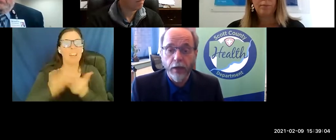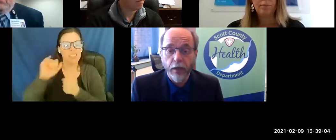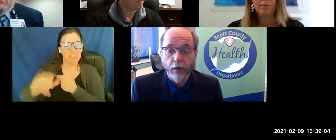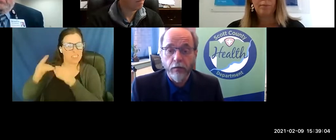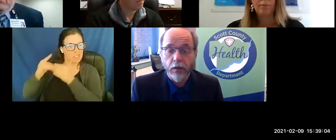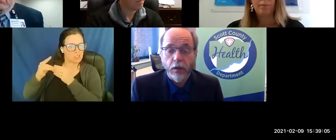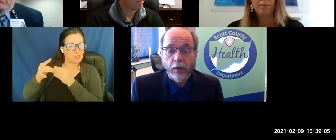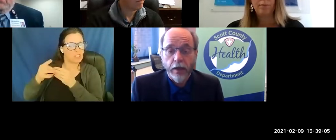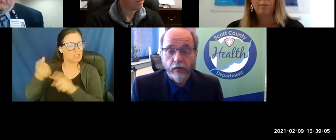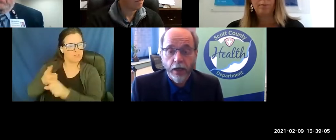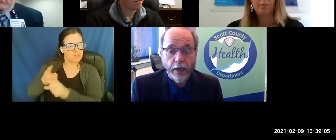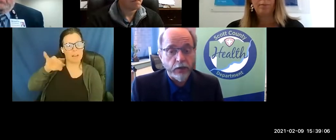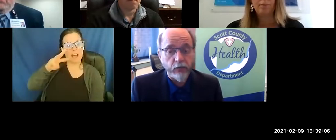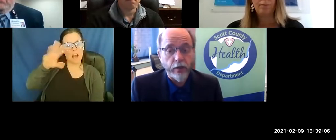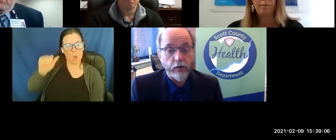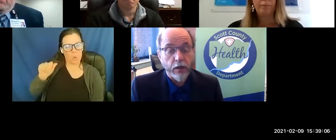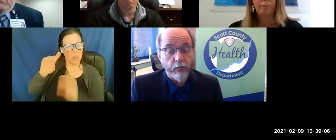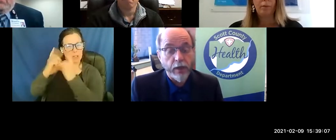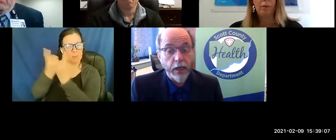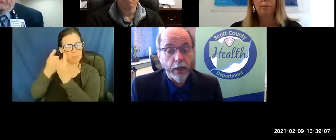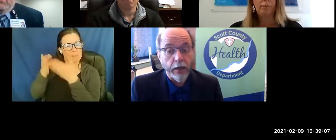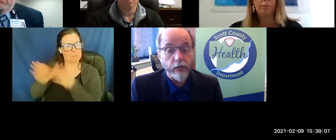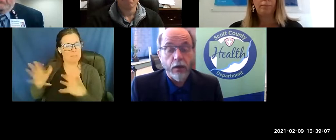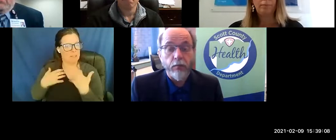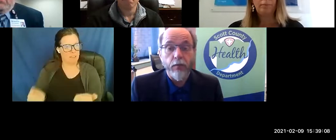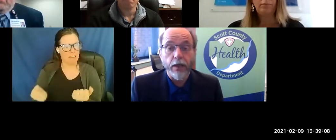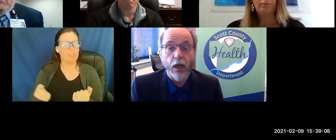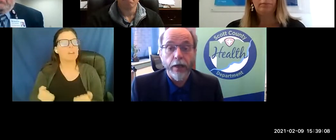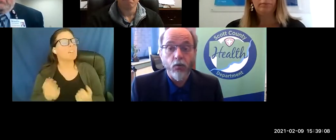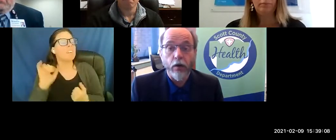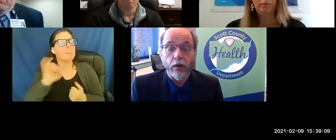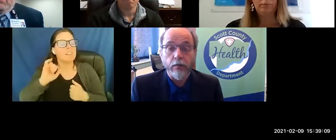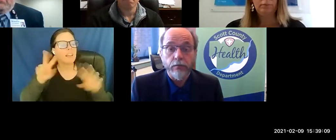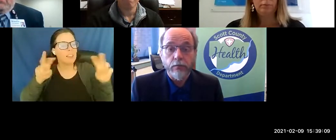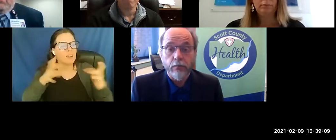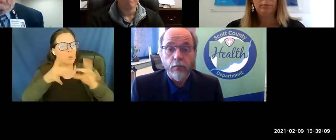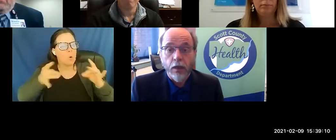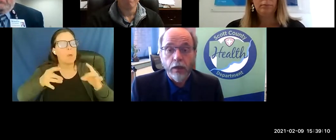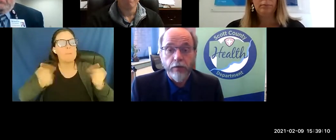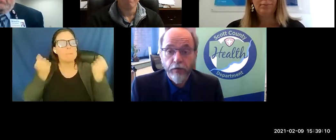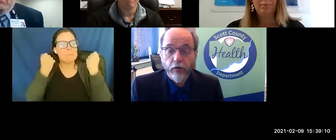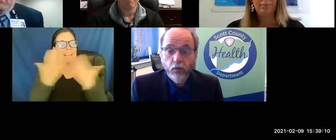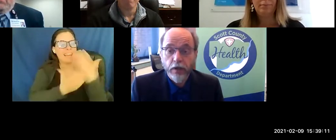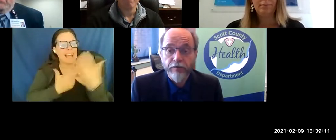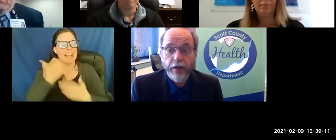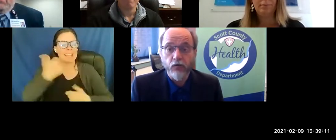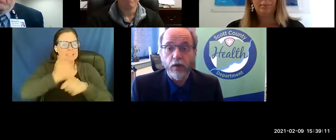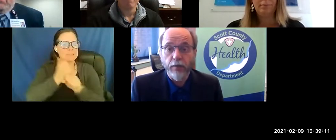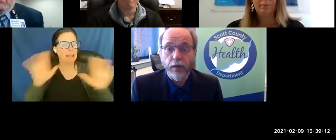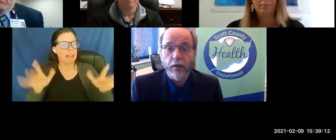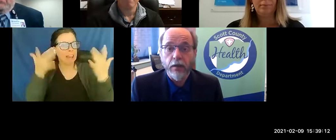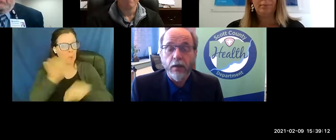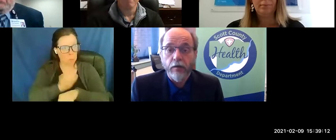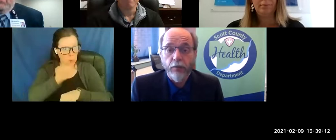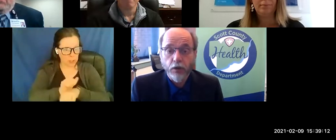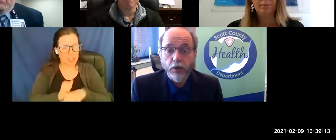of Public Health. As the adage says, many hands make light work. In the first week of phase